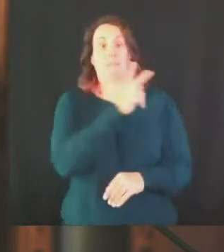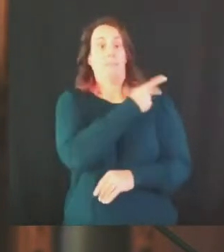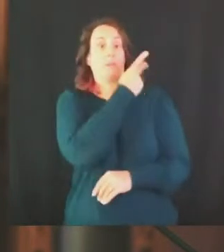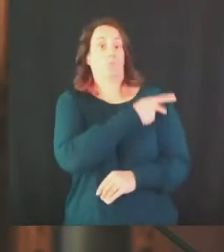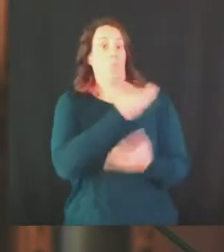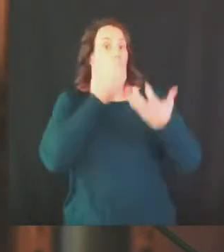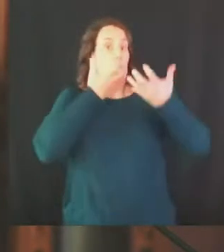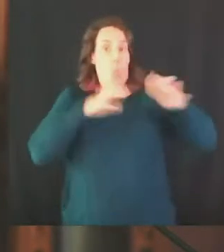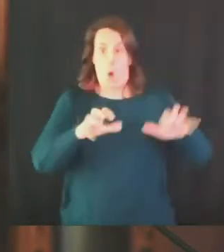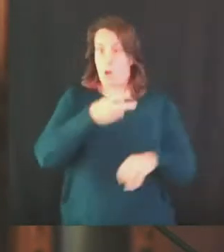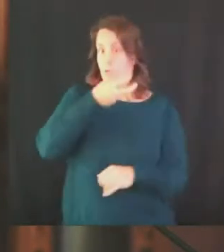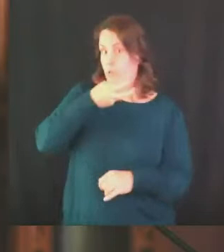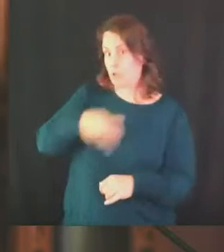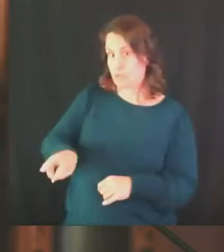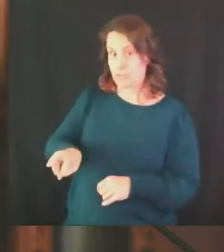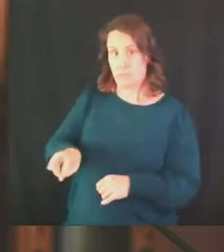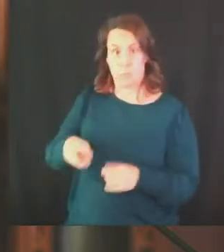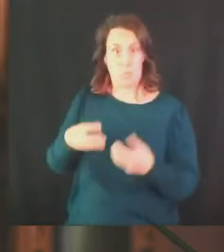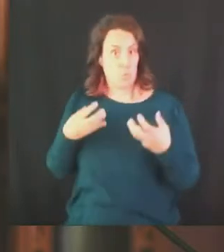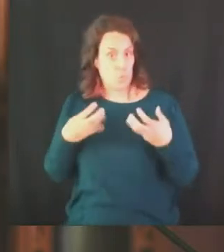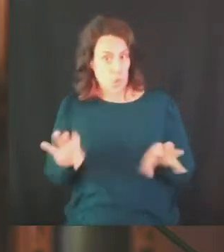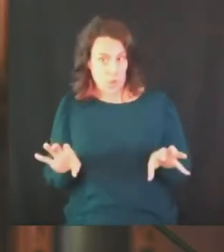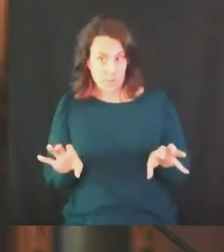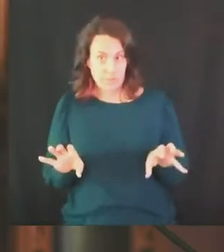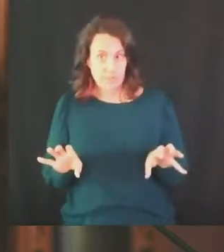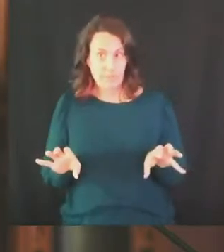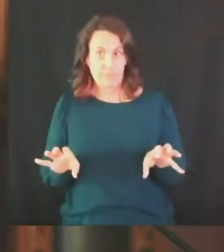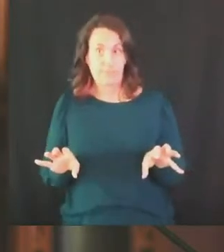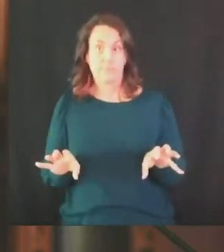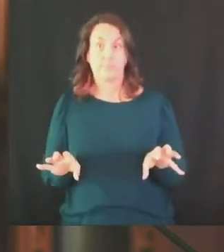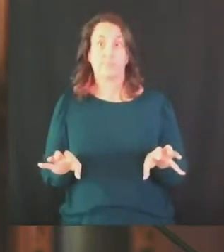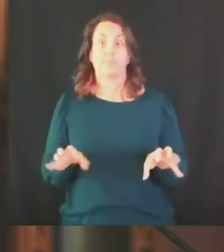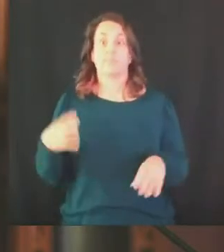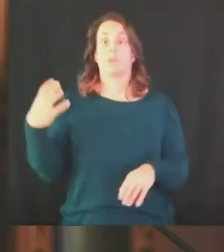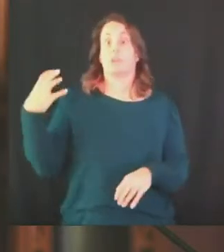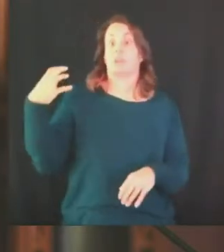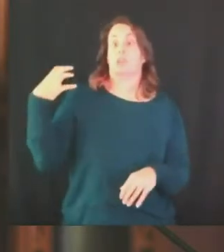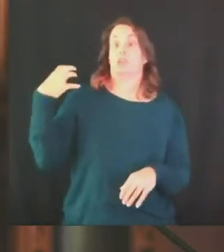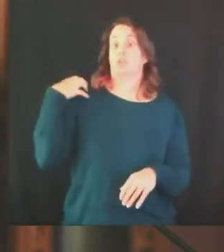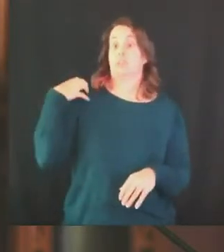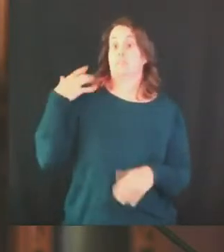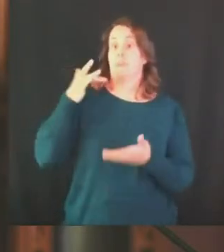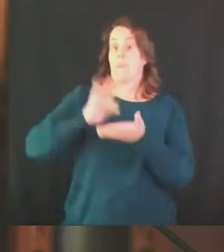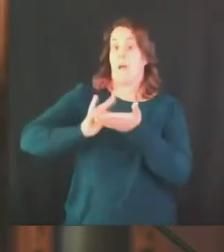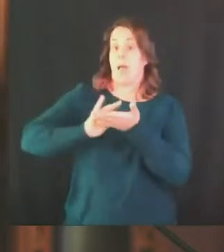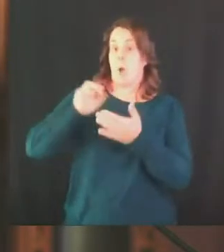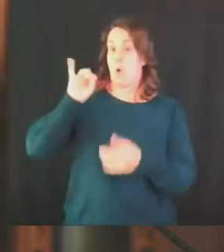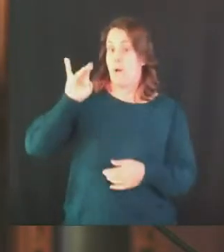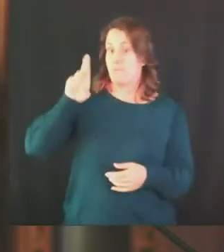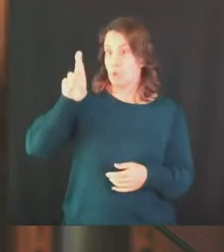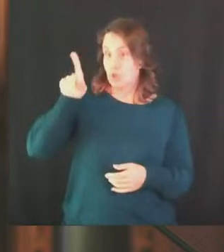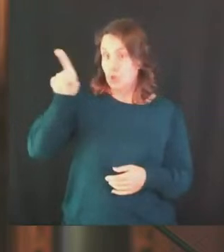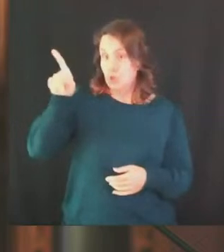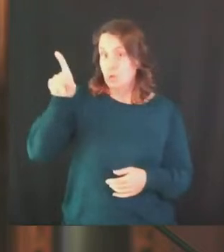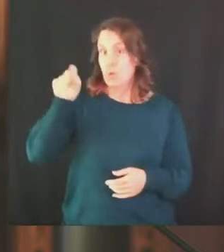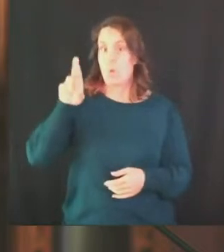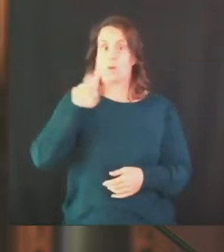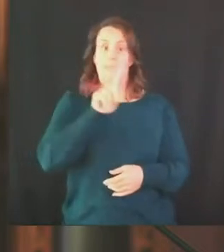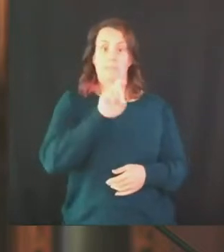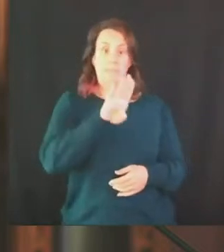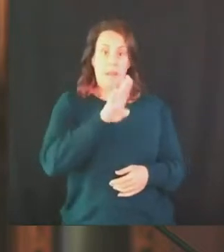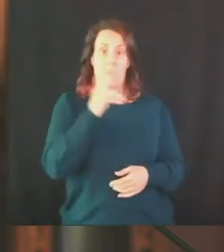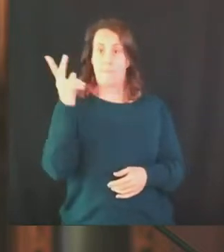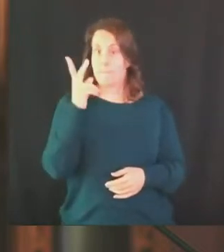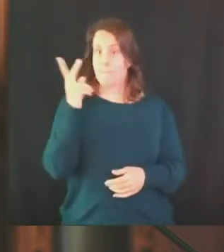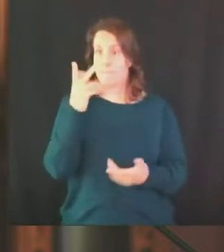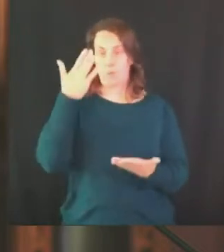of the CMO at the alternate care facility. But Deb, if you have more on protocols in that space, I'd welcome